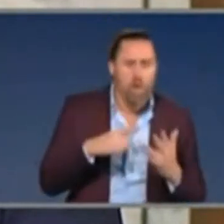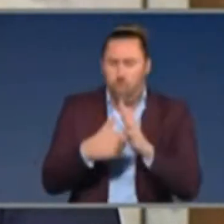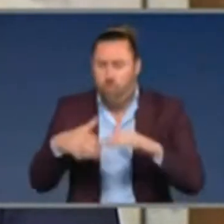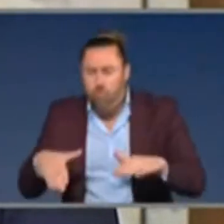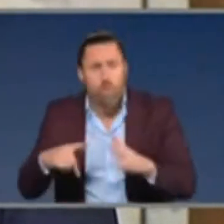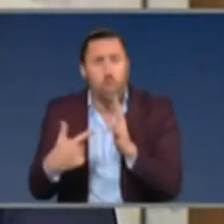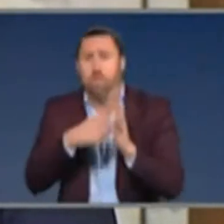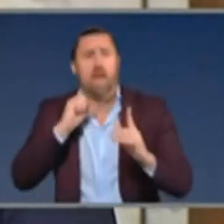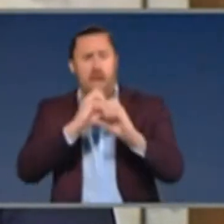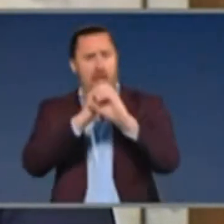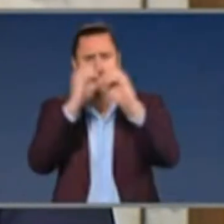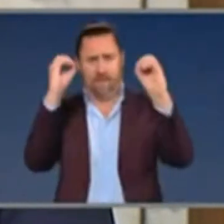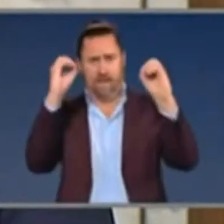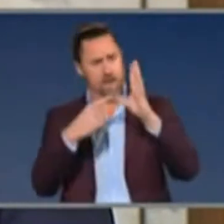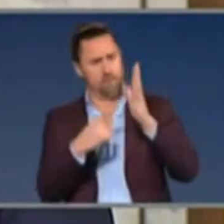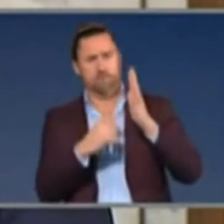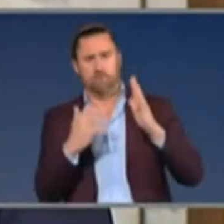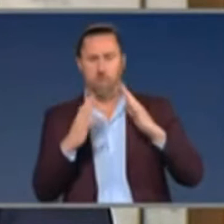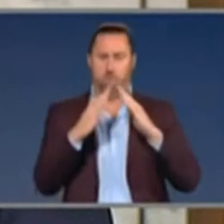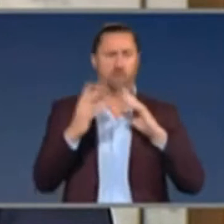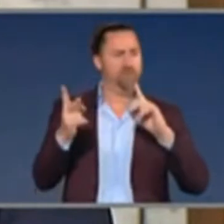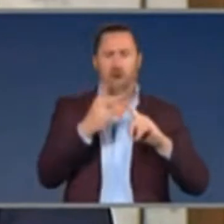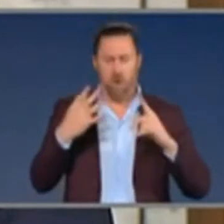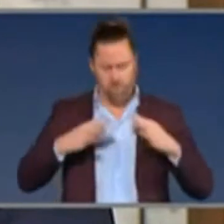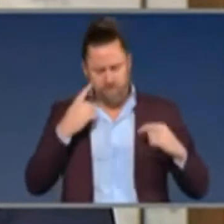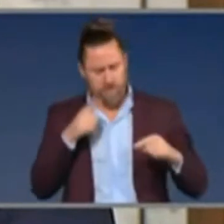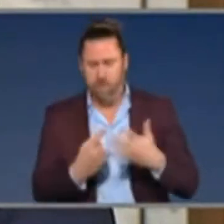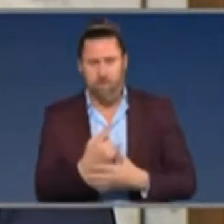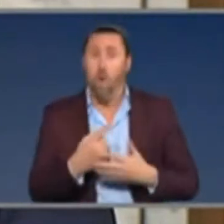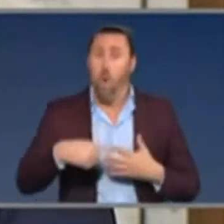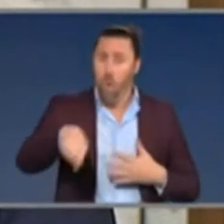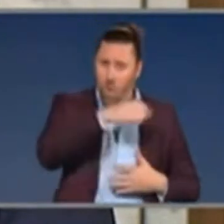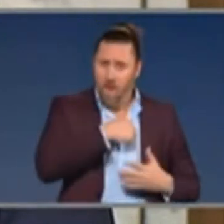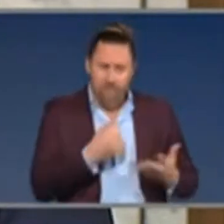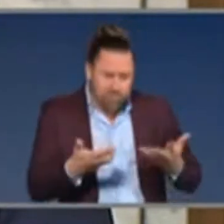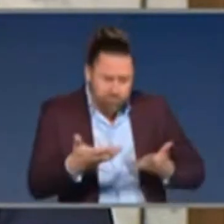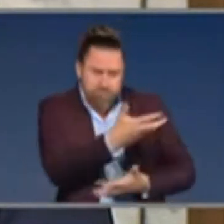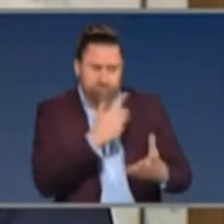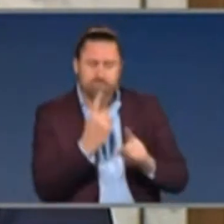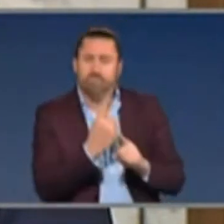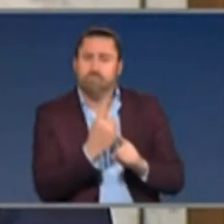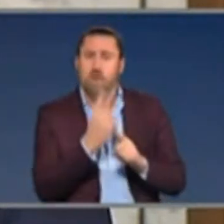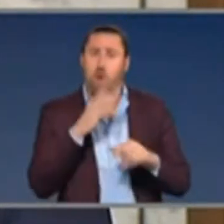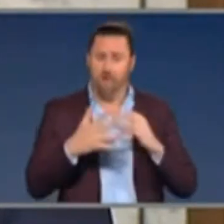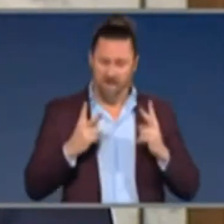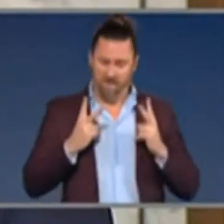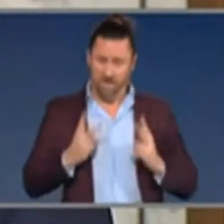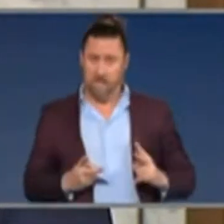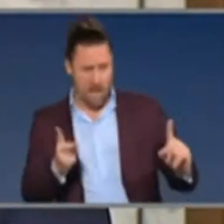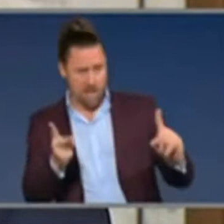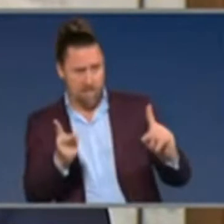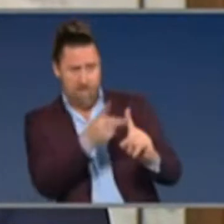I know that when the working group was going through this, the focus on just physical violence against